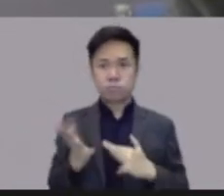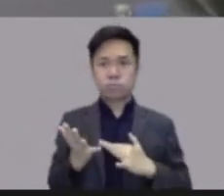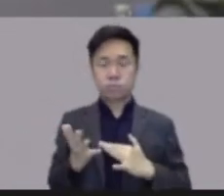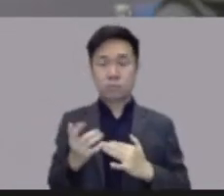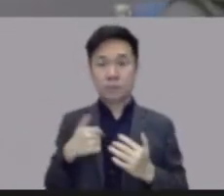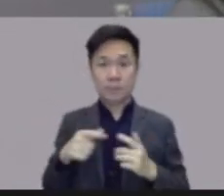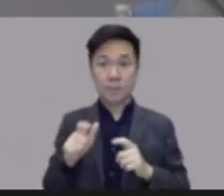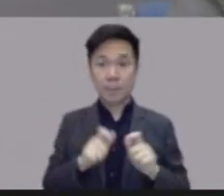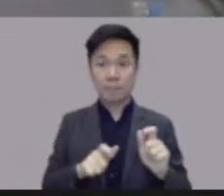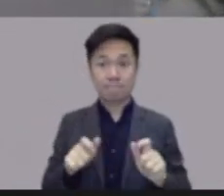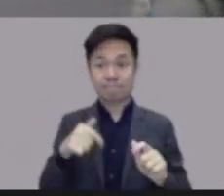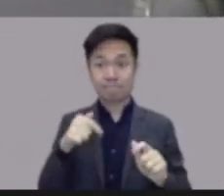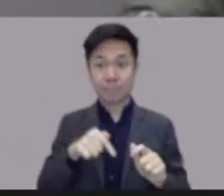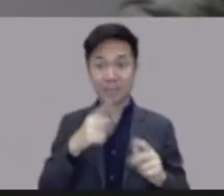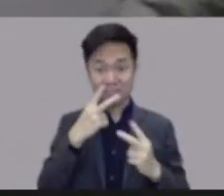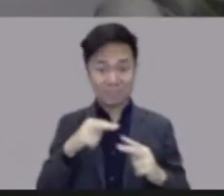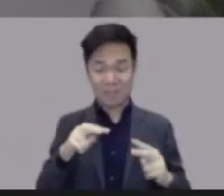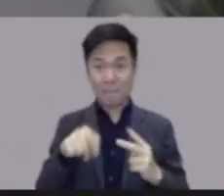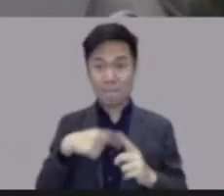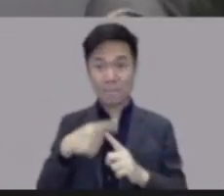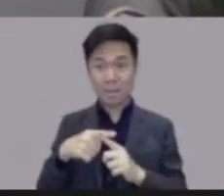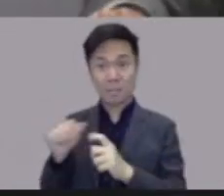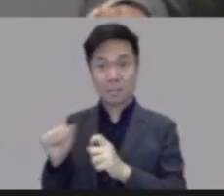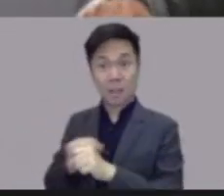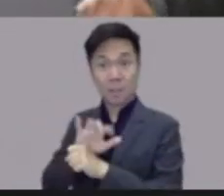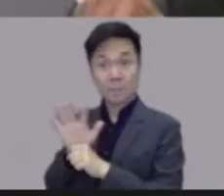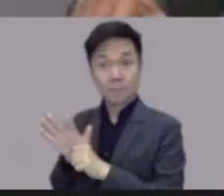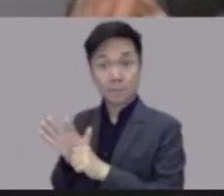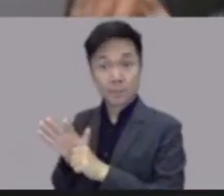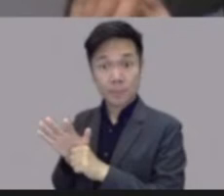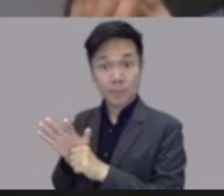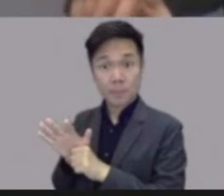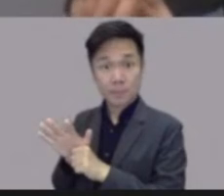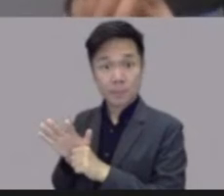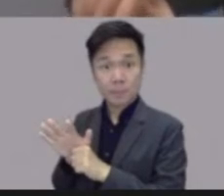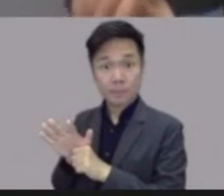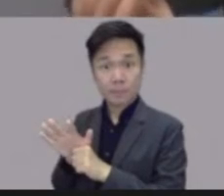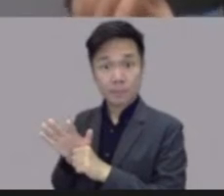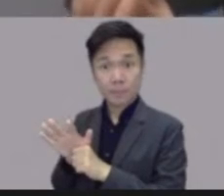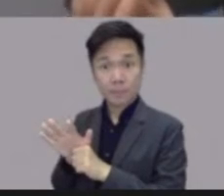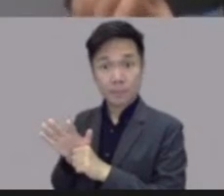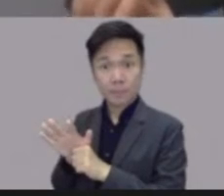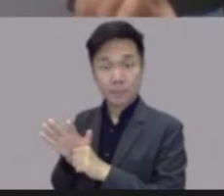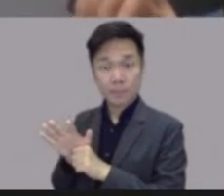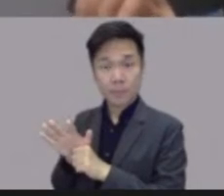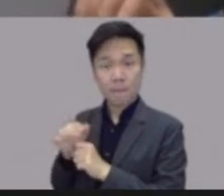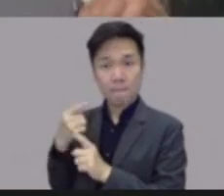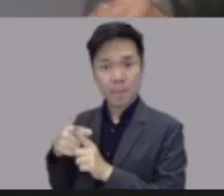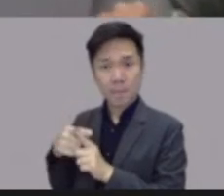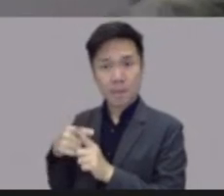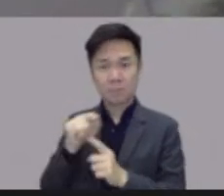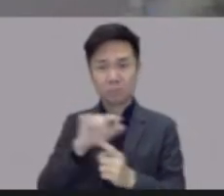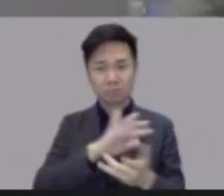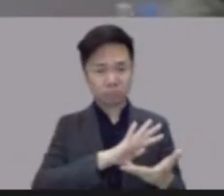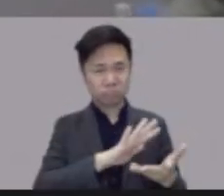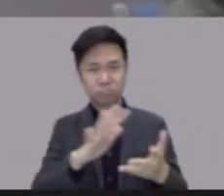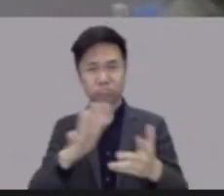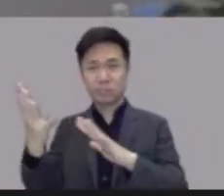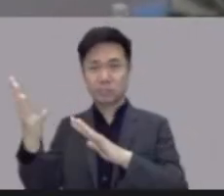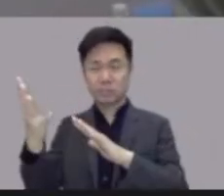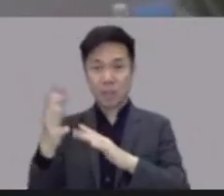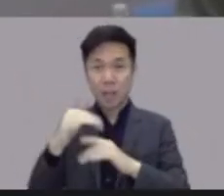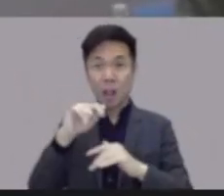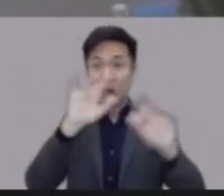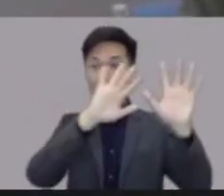of the pandemic and uh and infractions impact of the pandemic and climate